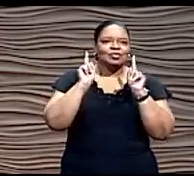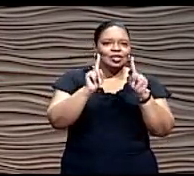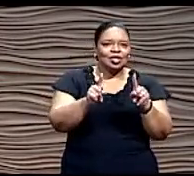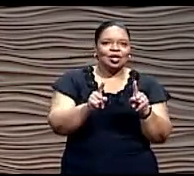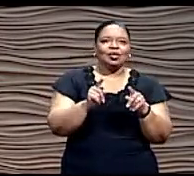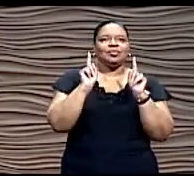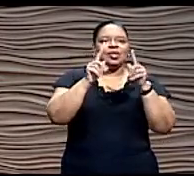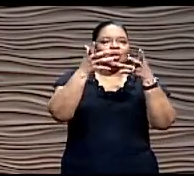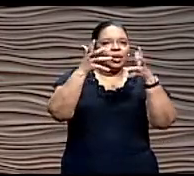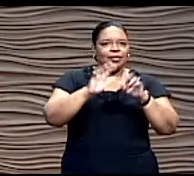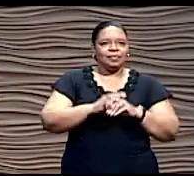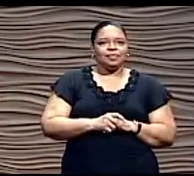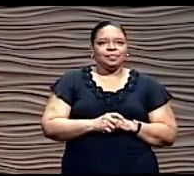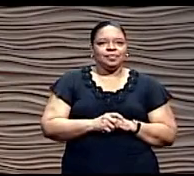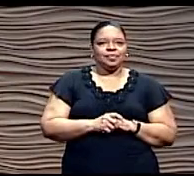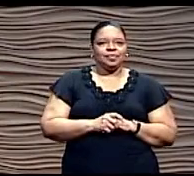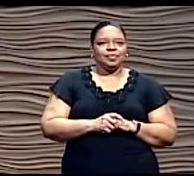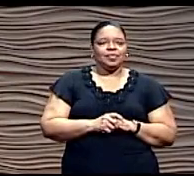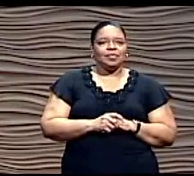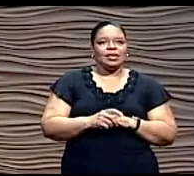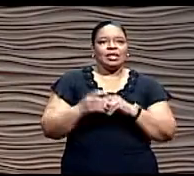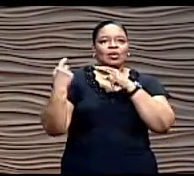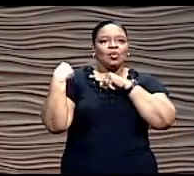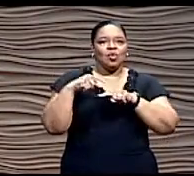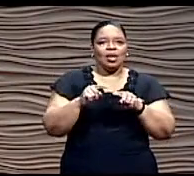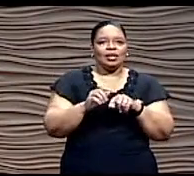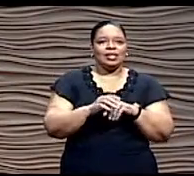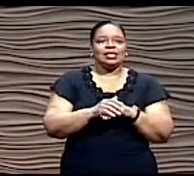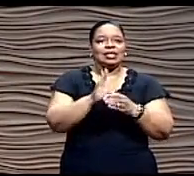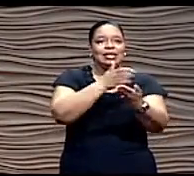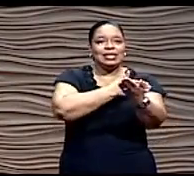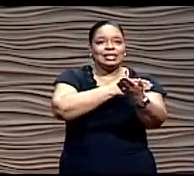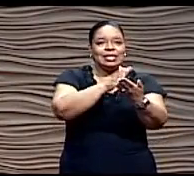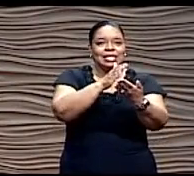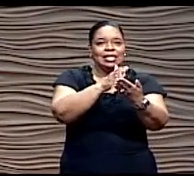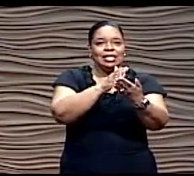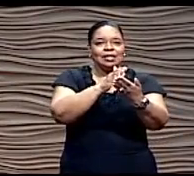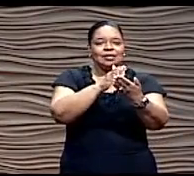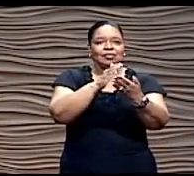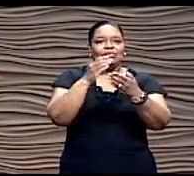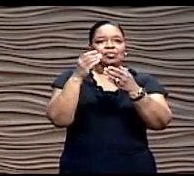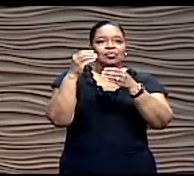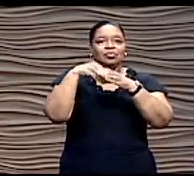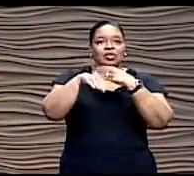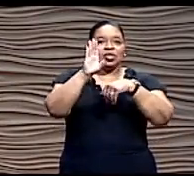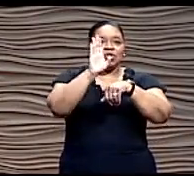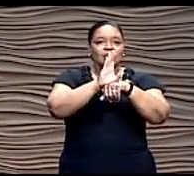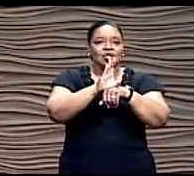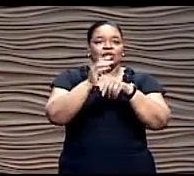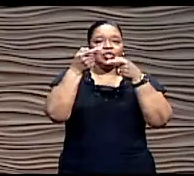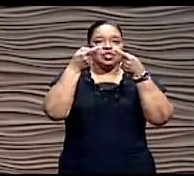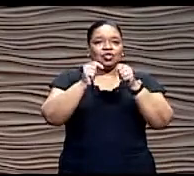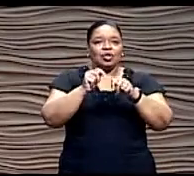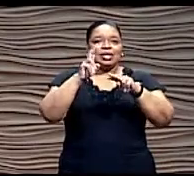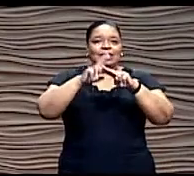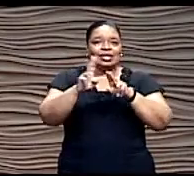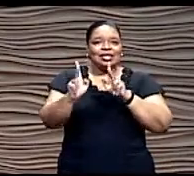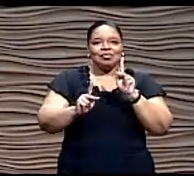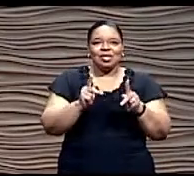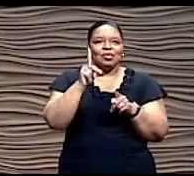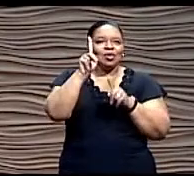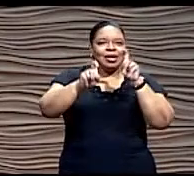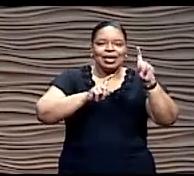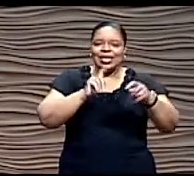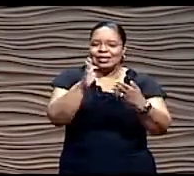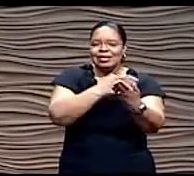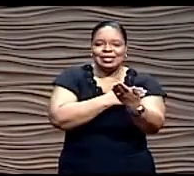back. And so while he's performing at the revival and trying to sit down, and people are asking him